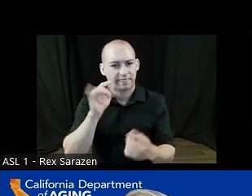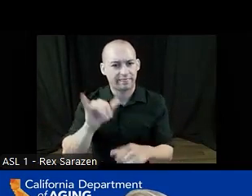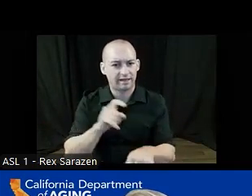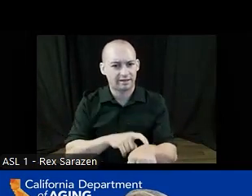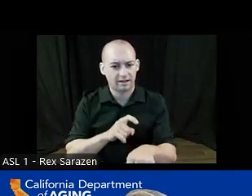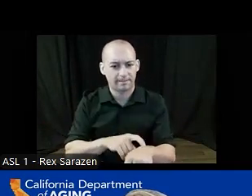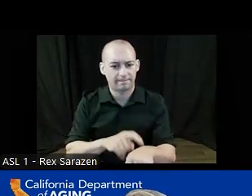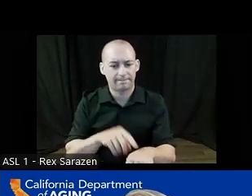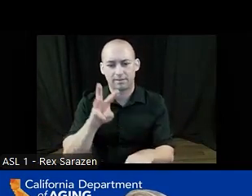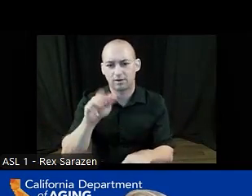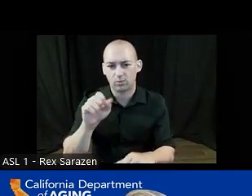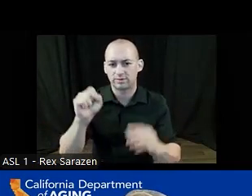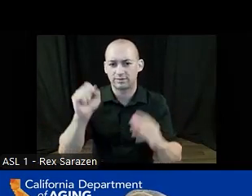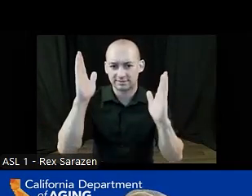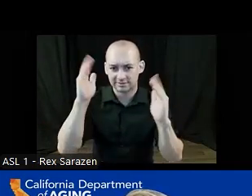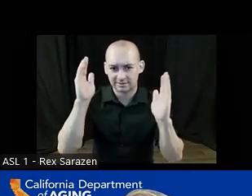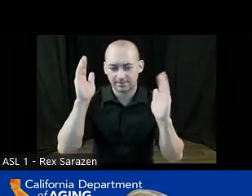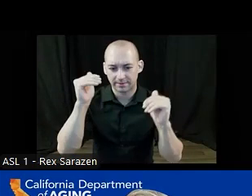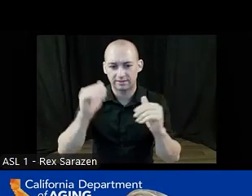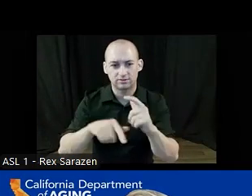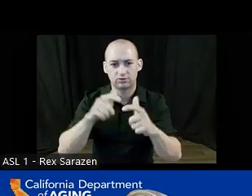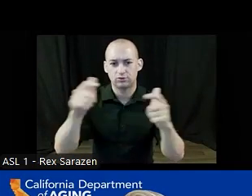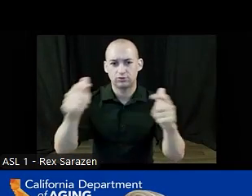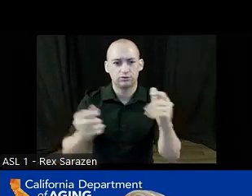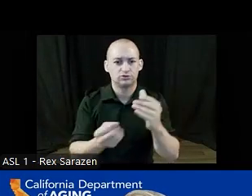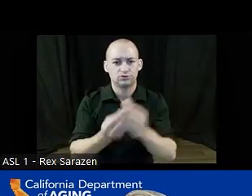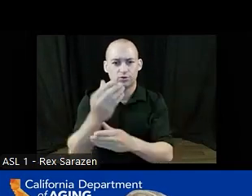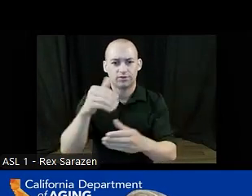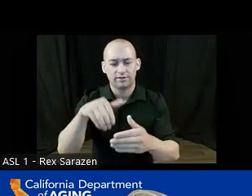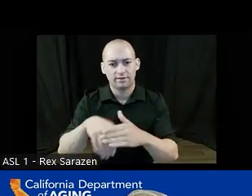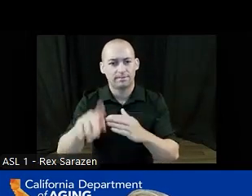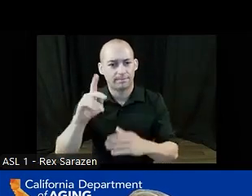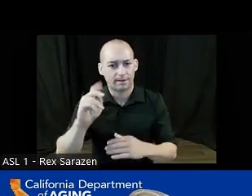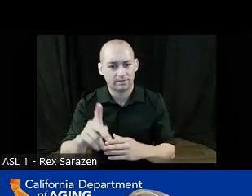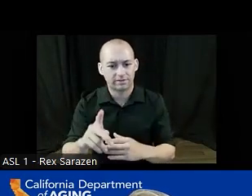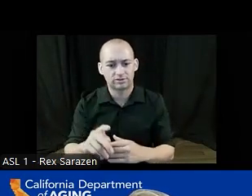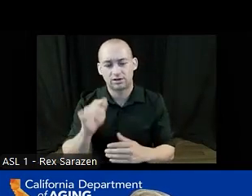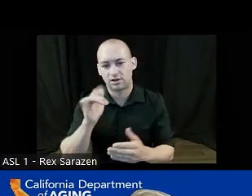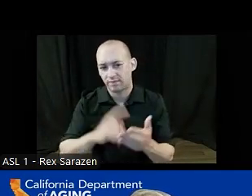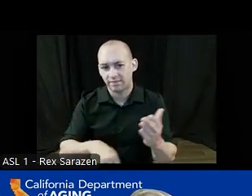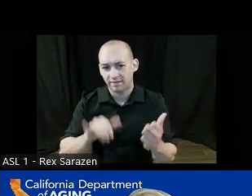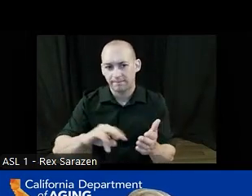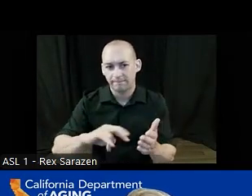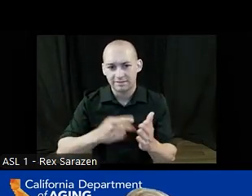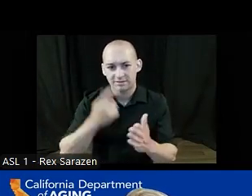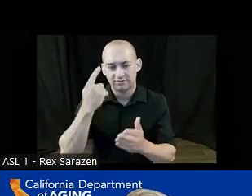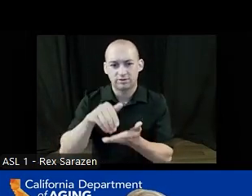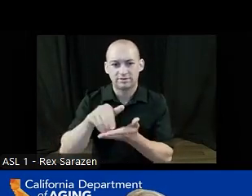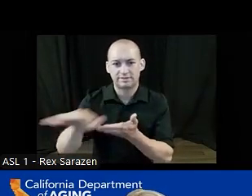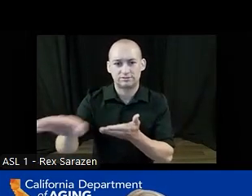the anticipation of this tremendous growth in the population and what that could mean for service delivery. Next slide,